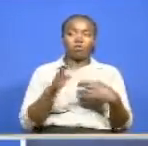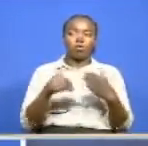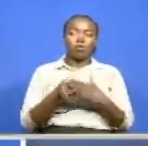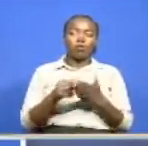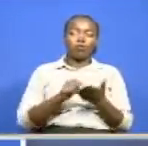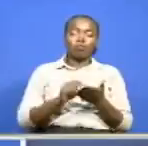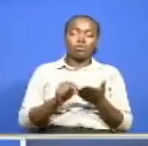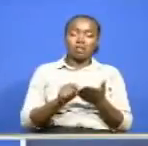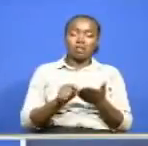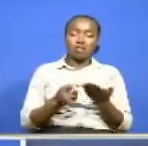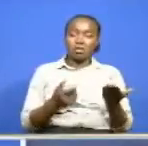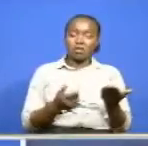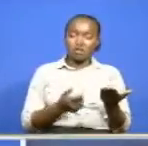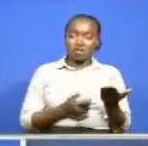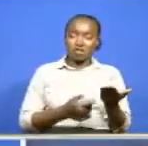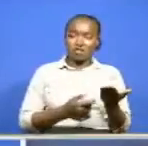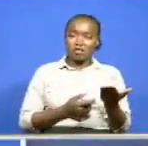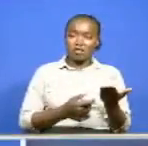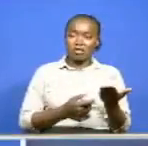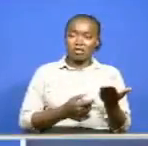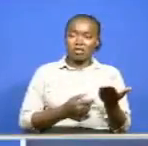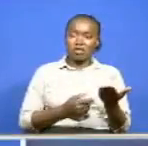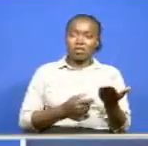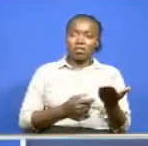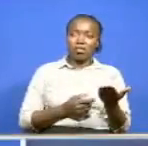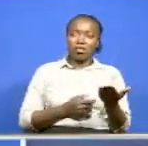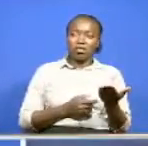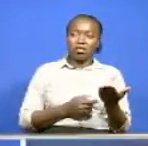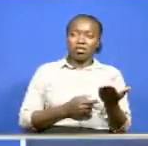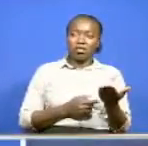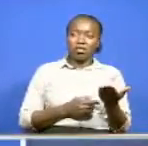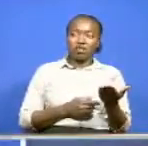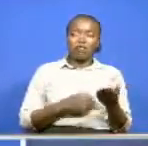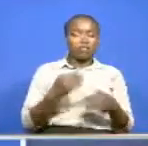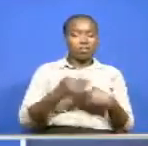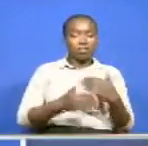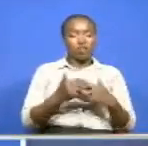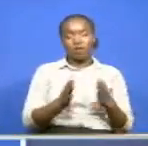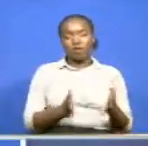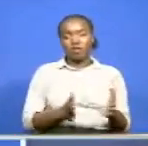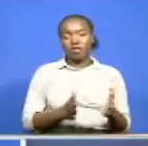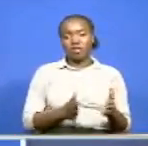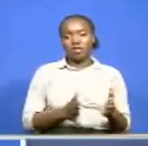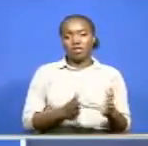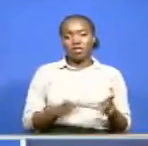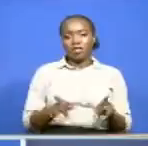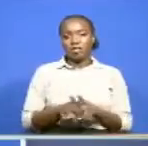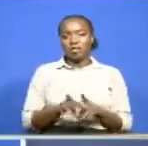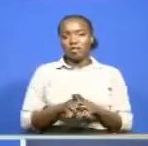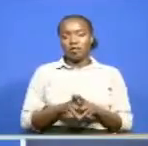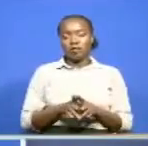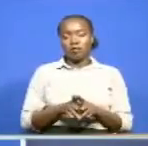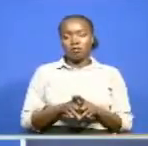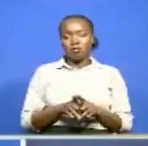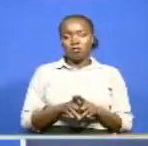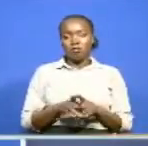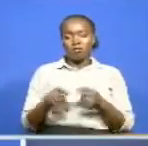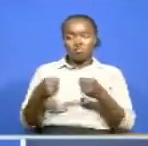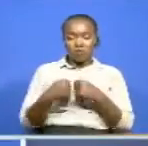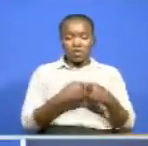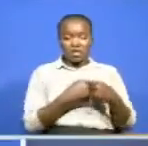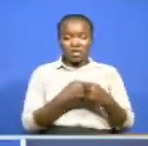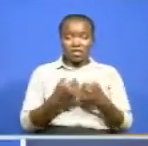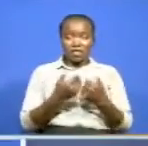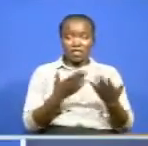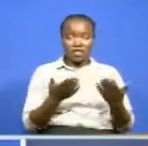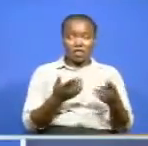signed the CFTA is a neighbor, so there will also be logistical challenges. But that is